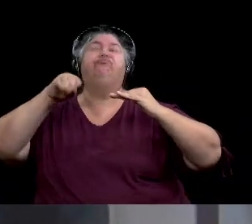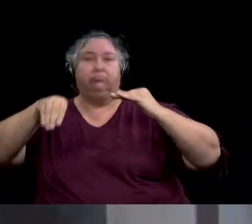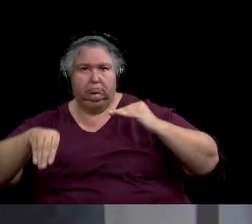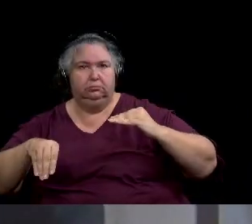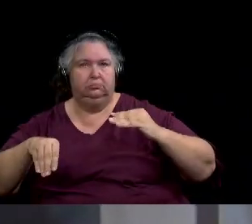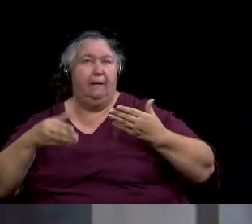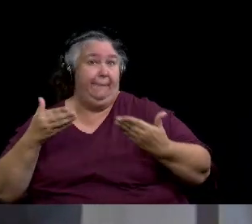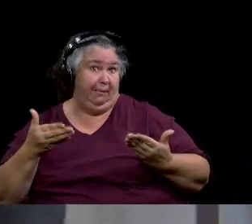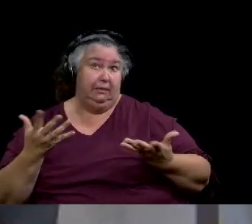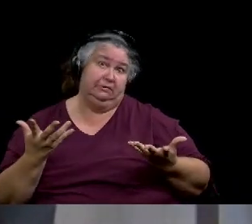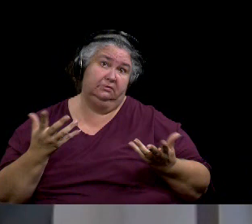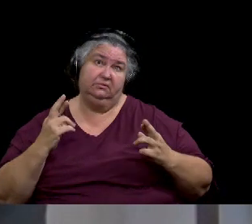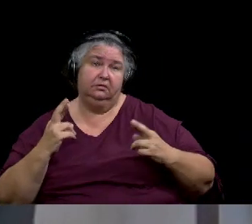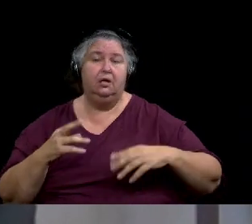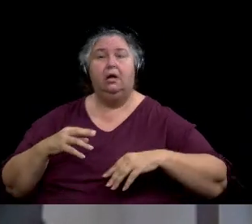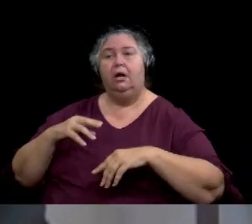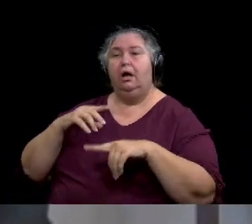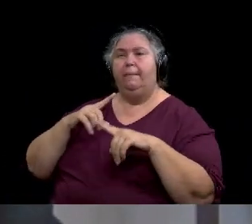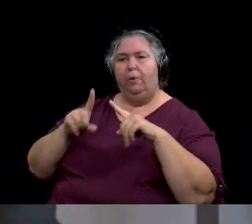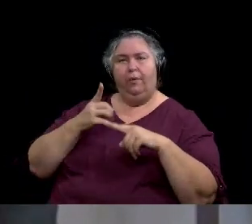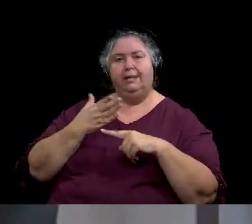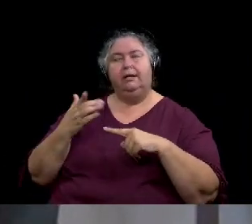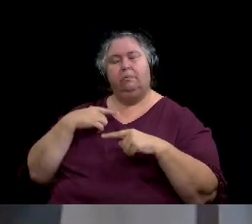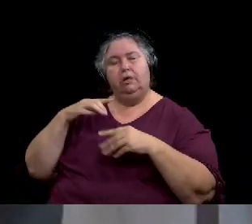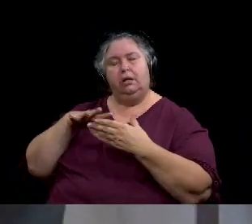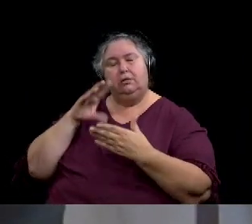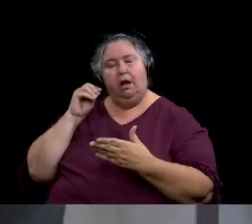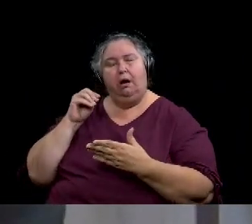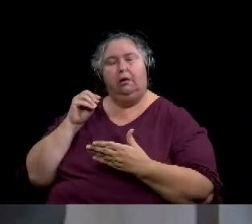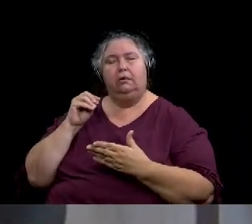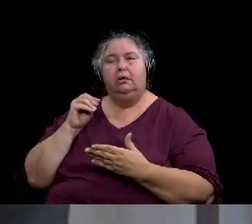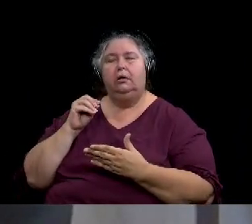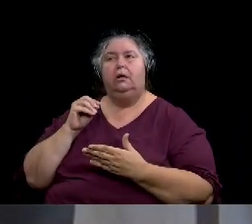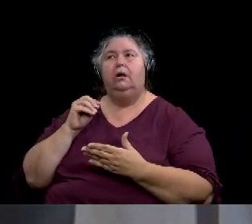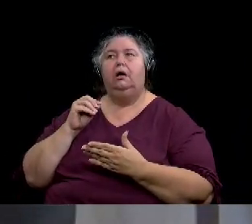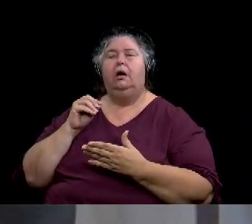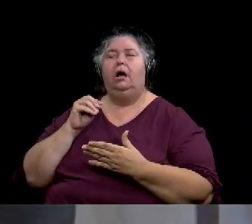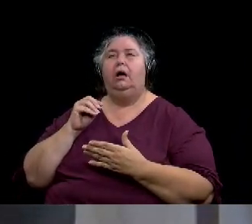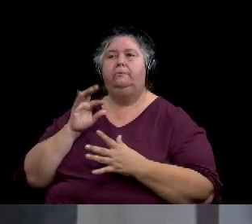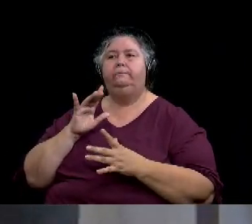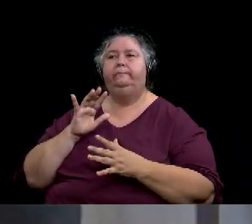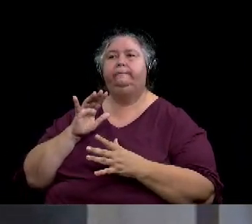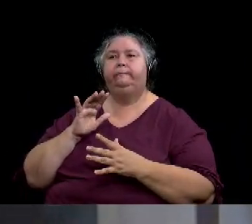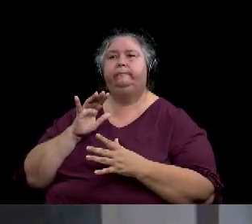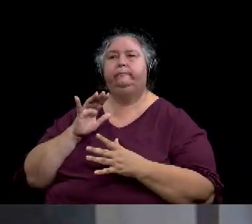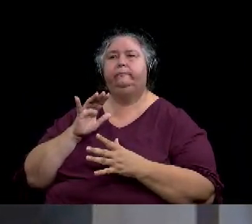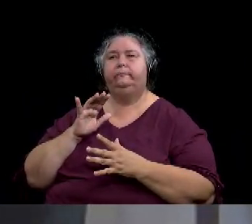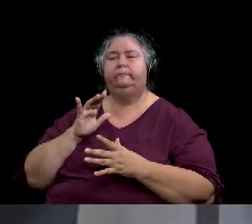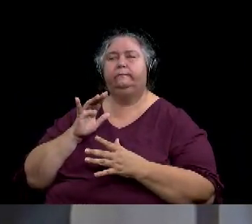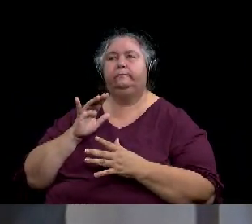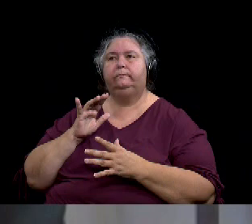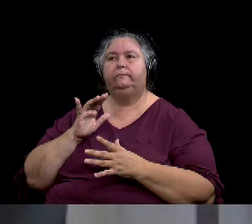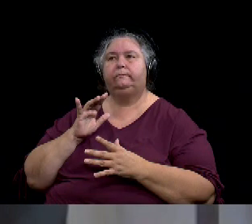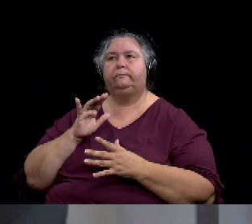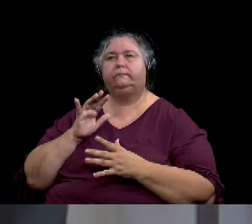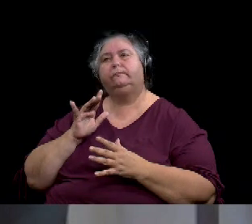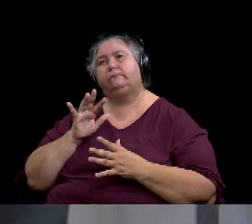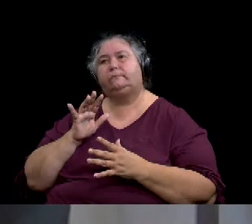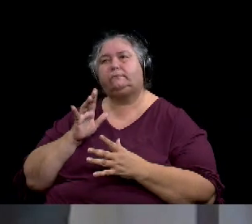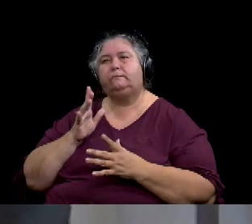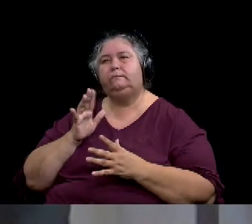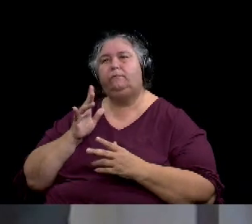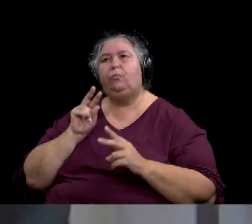learned is that one of the main factors at looking at how the